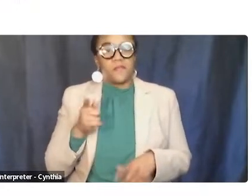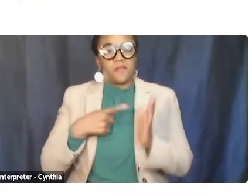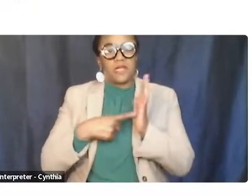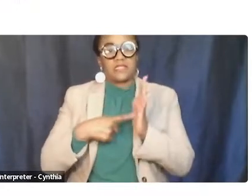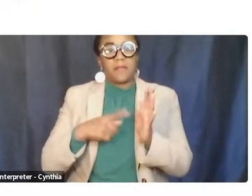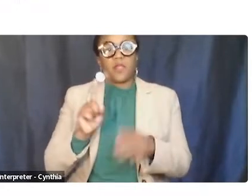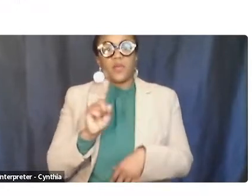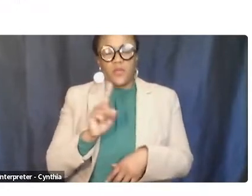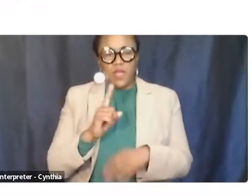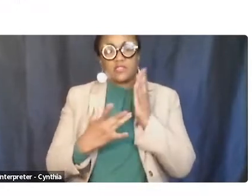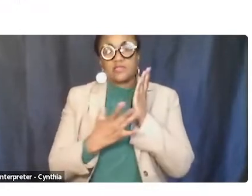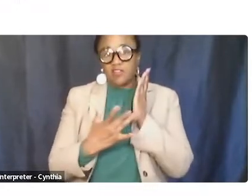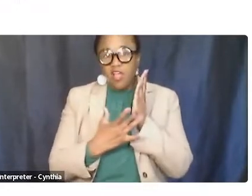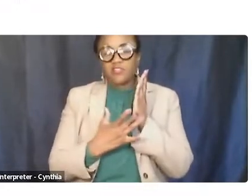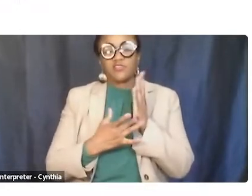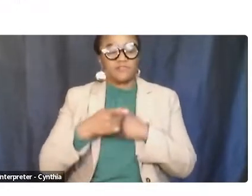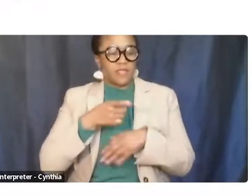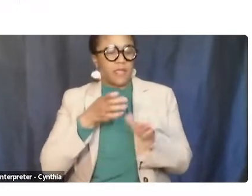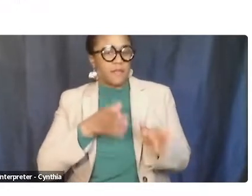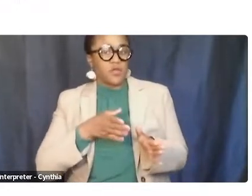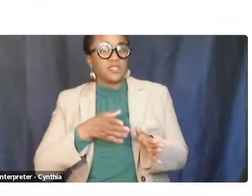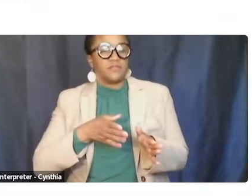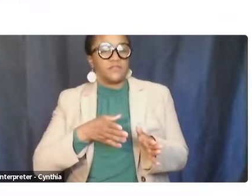example where this technologist was going after